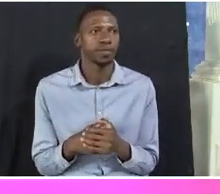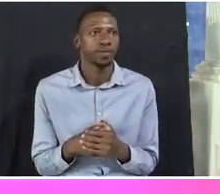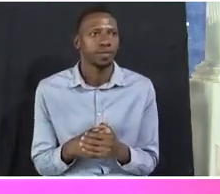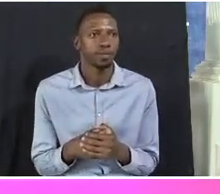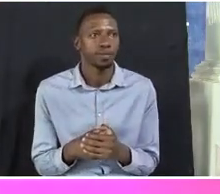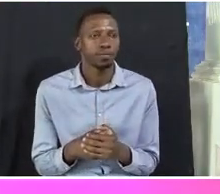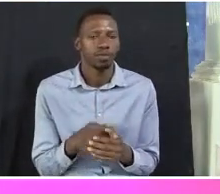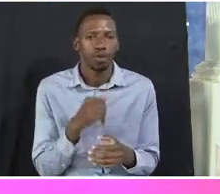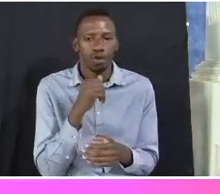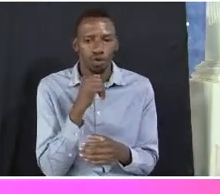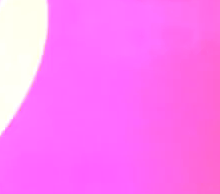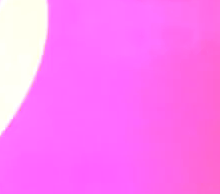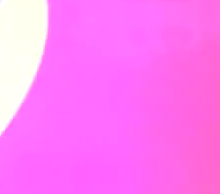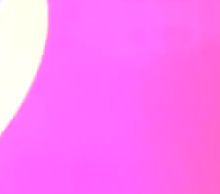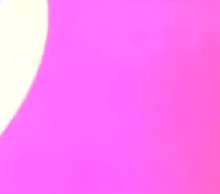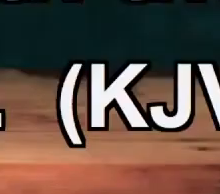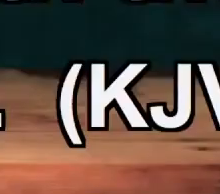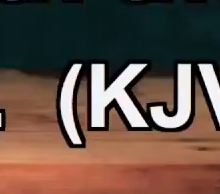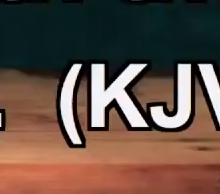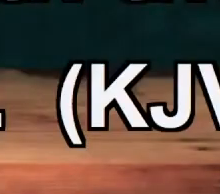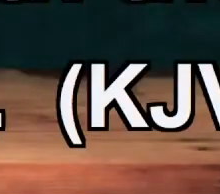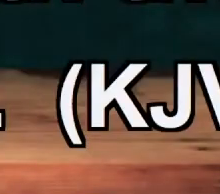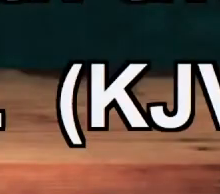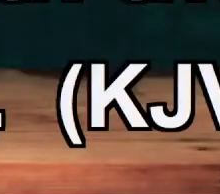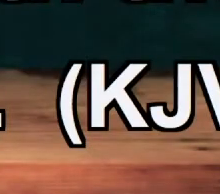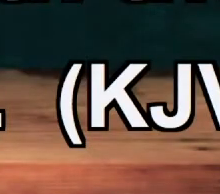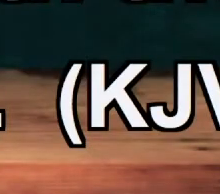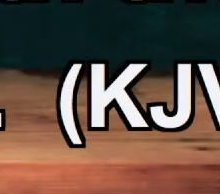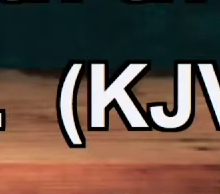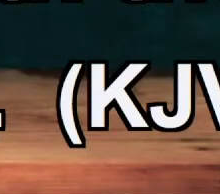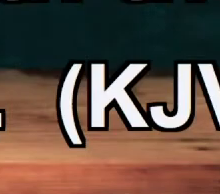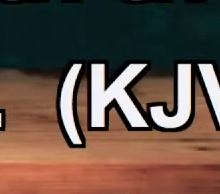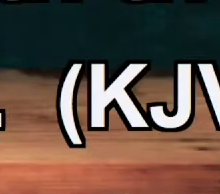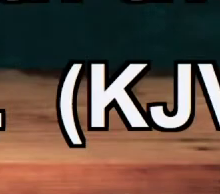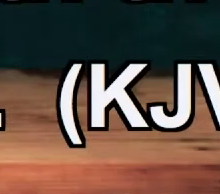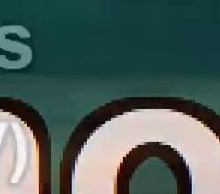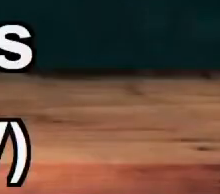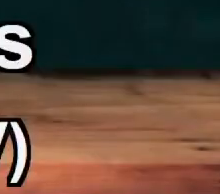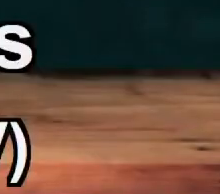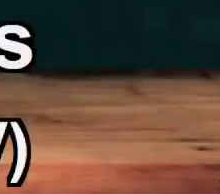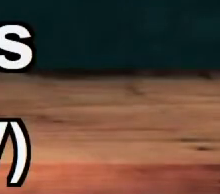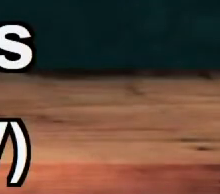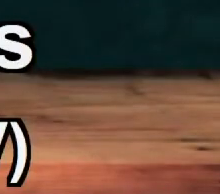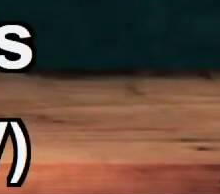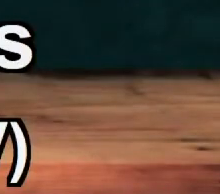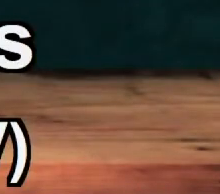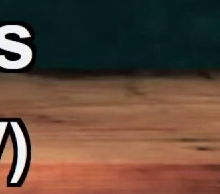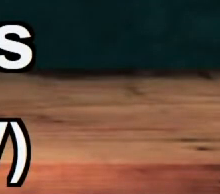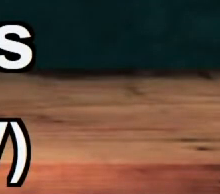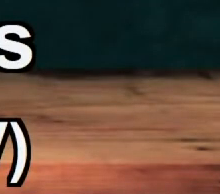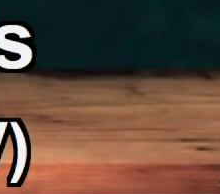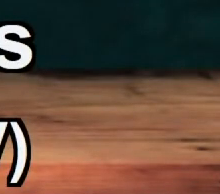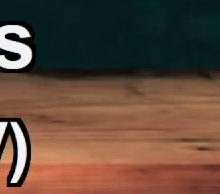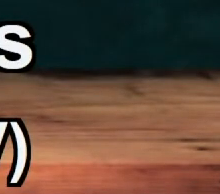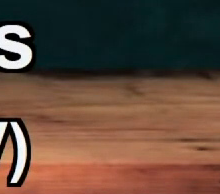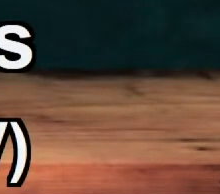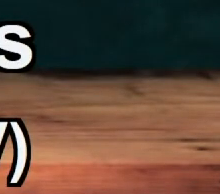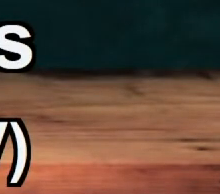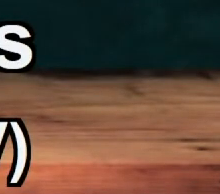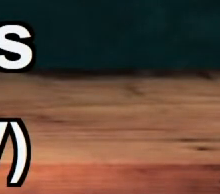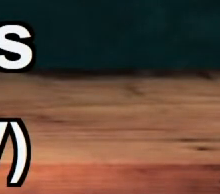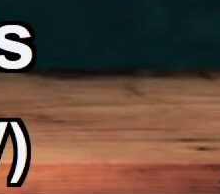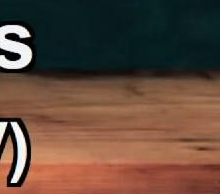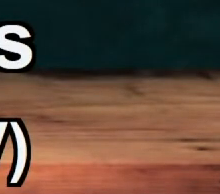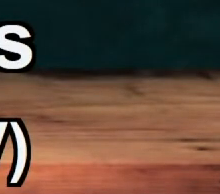Do not withhold correction from a child. For if you beat him with a rod, he will not die.